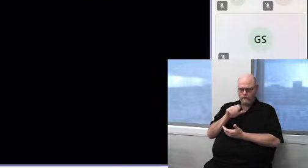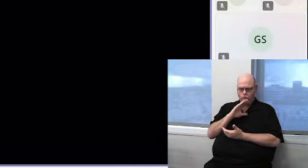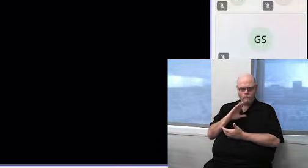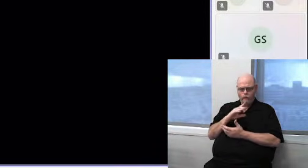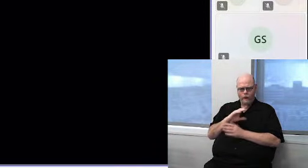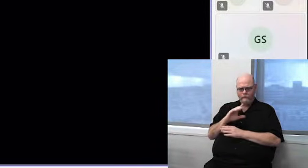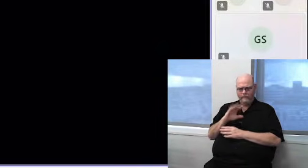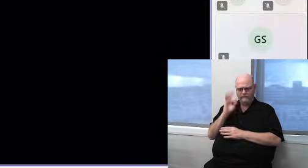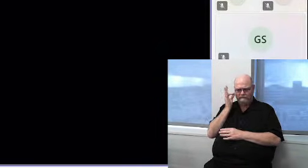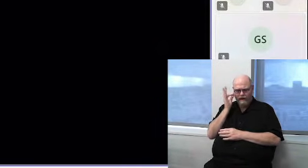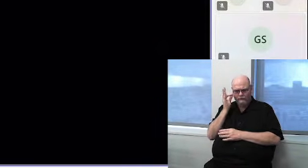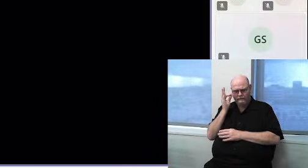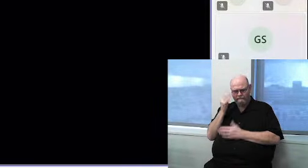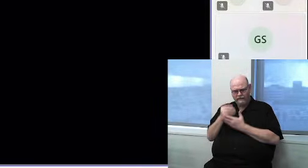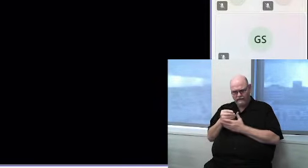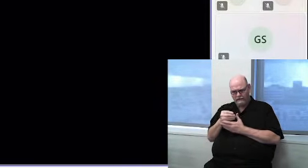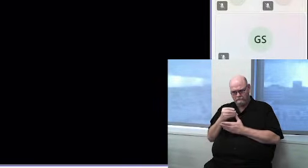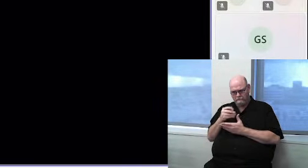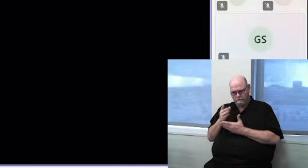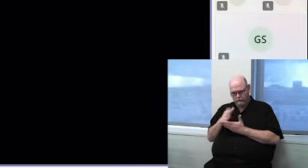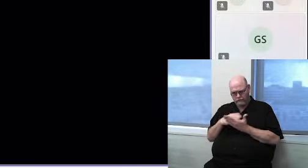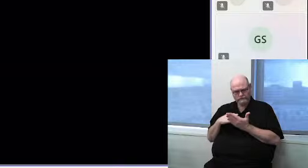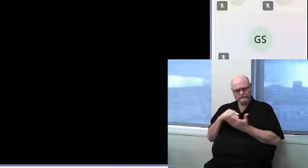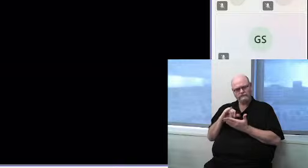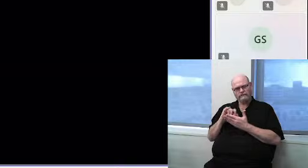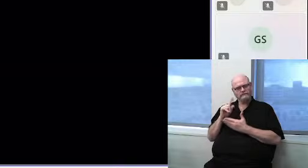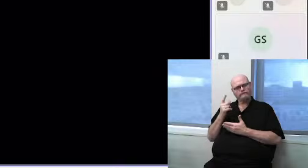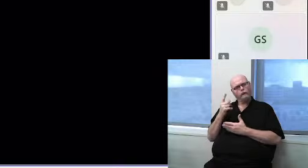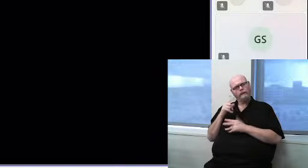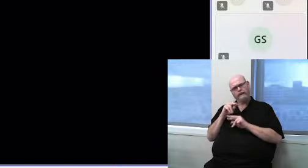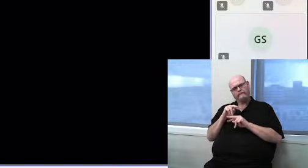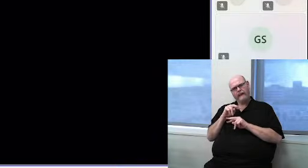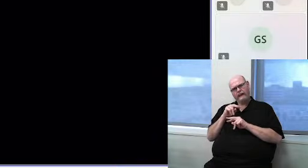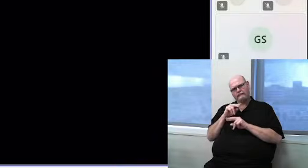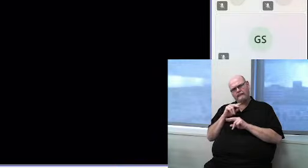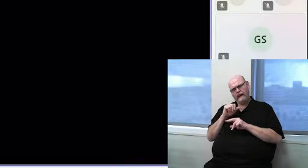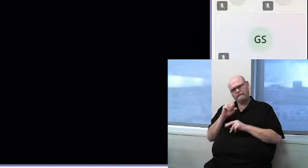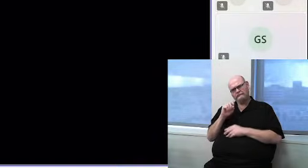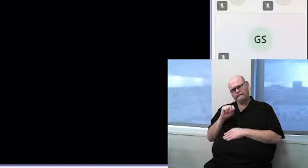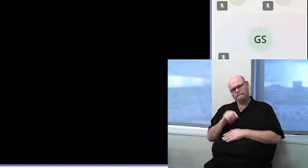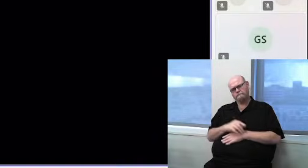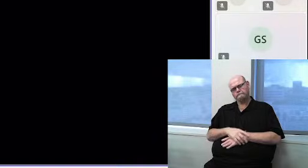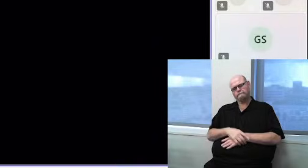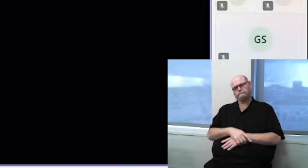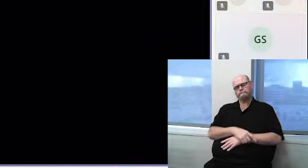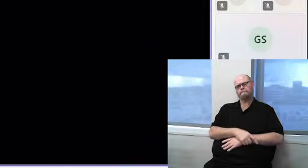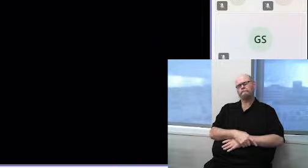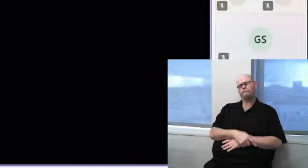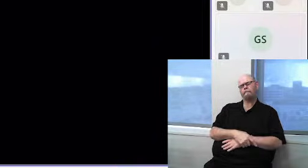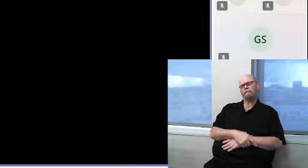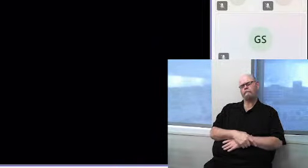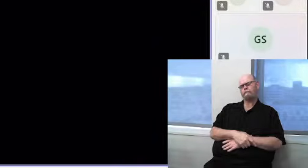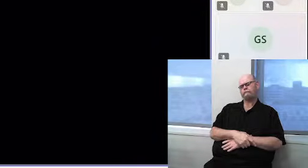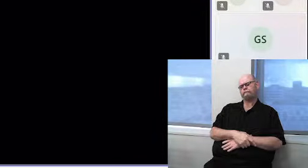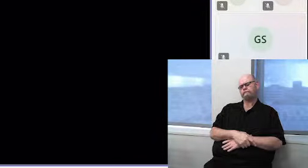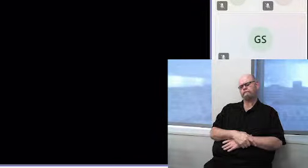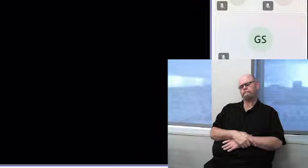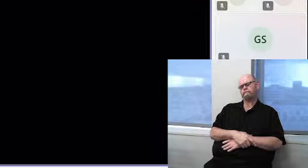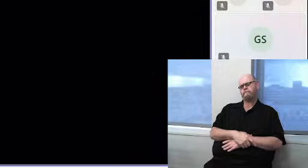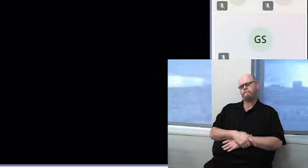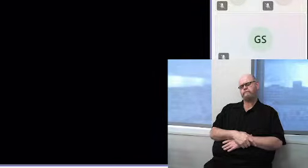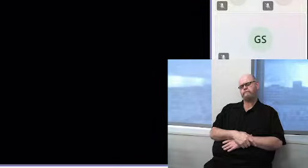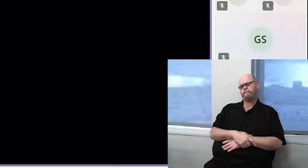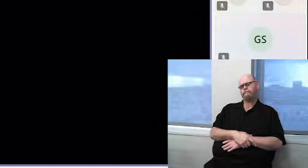portion, which I think is where you were going in your last question. Just looking at the NFC. This is